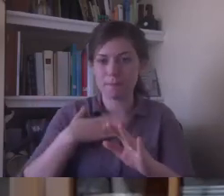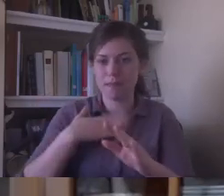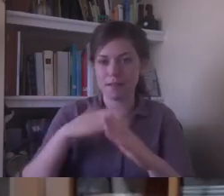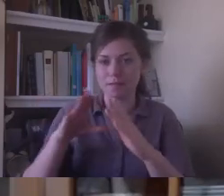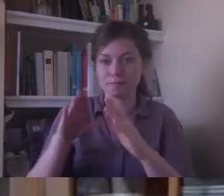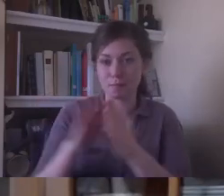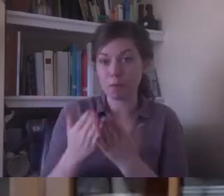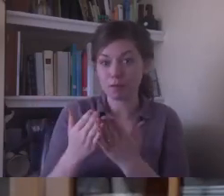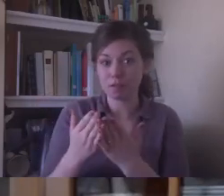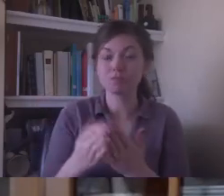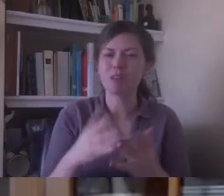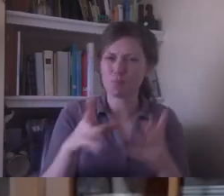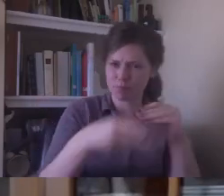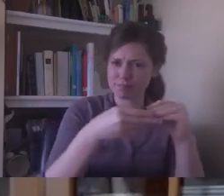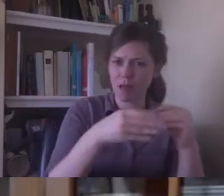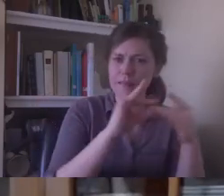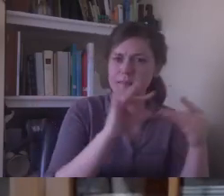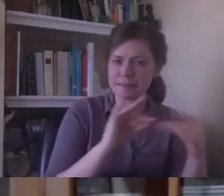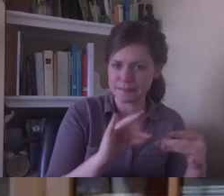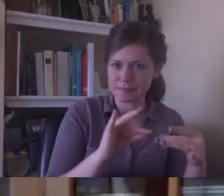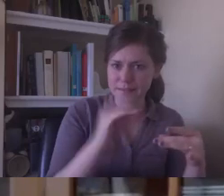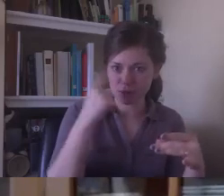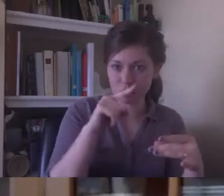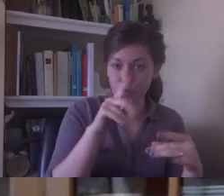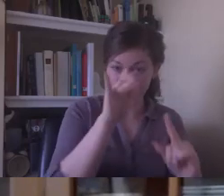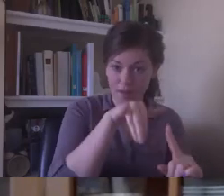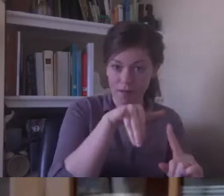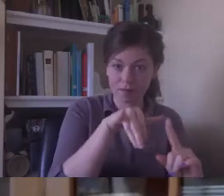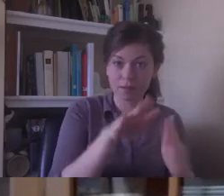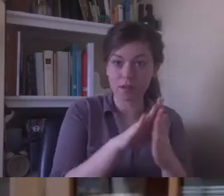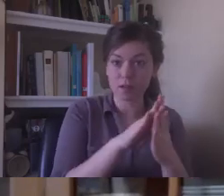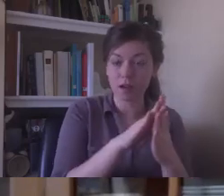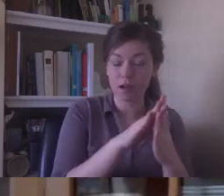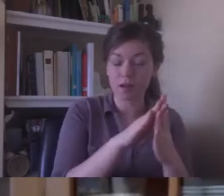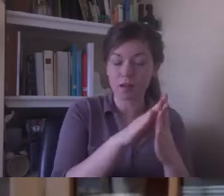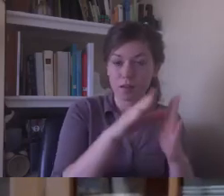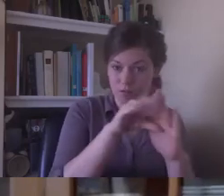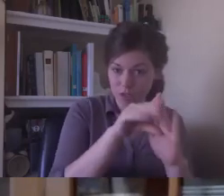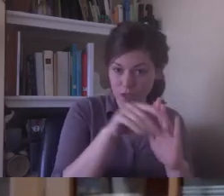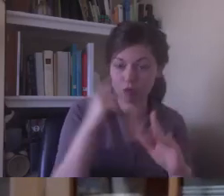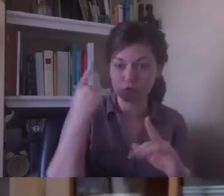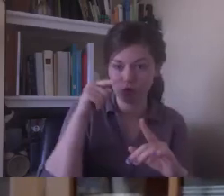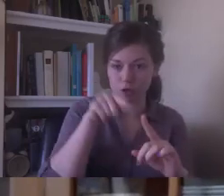interpreted versions of One Zany Zoo and Cockadoodle Oops, because those are on her YouTube channel.